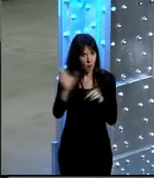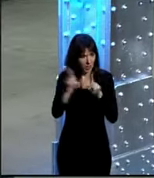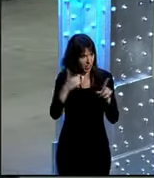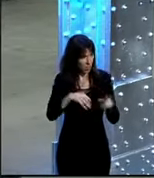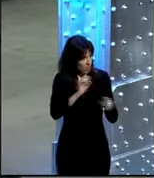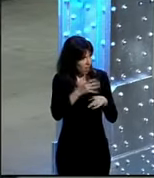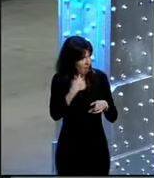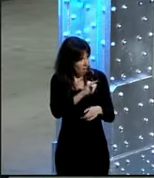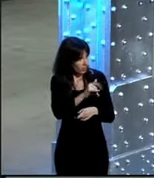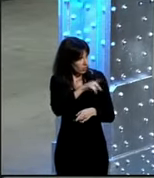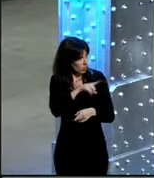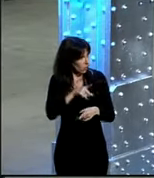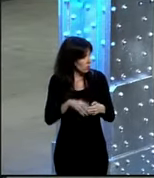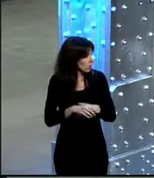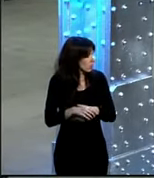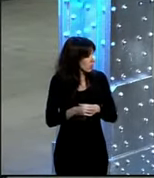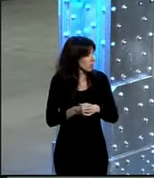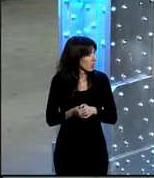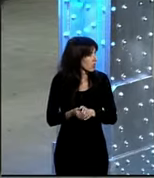Can you see my presentation on screen? No.